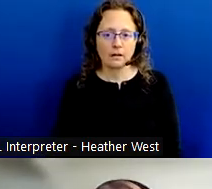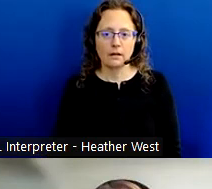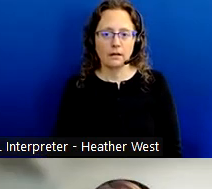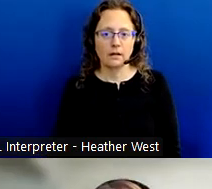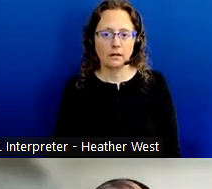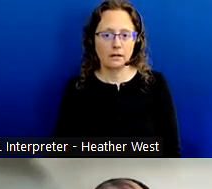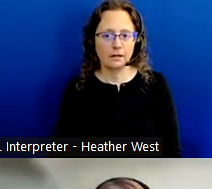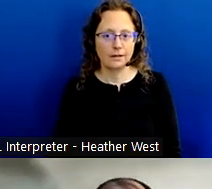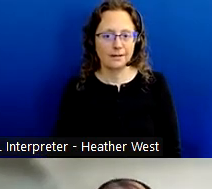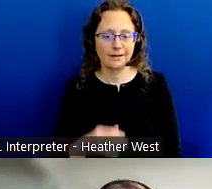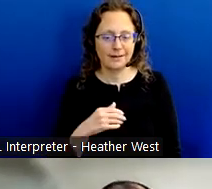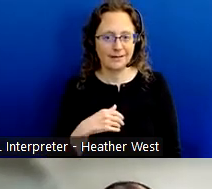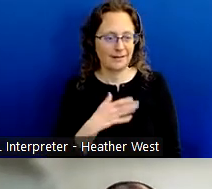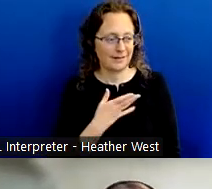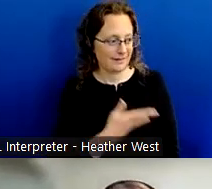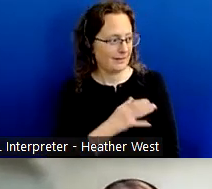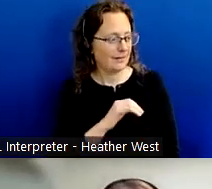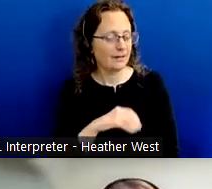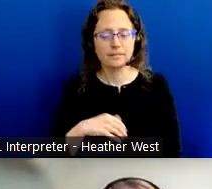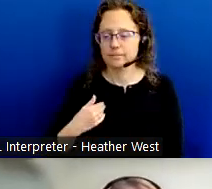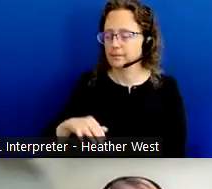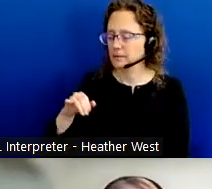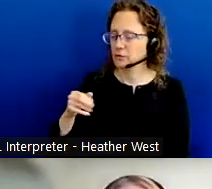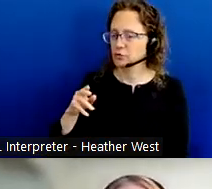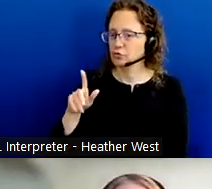Julia might, oh, go ahead, yeah. This is Julia.